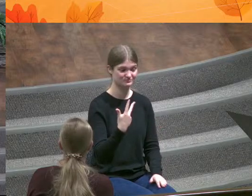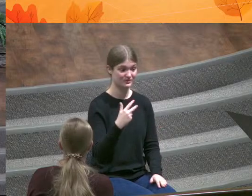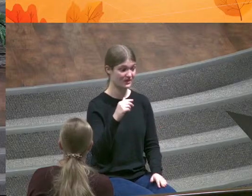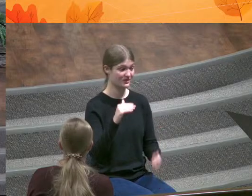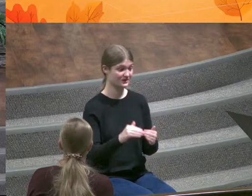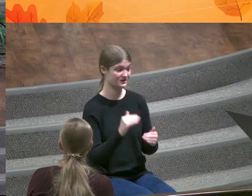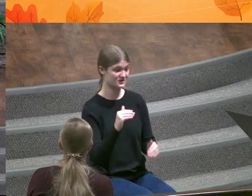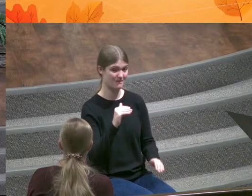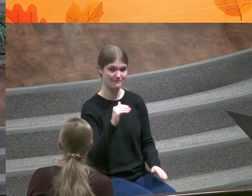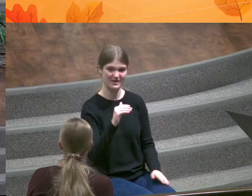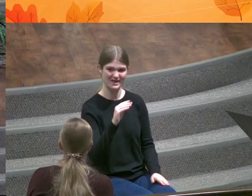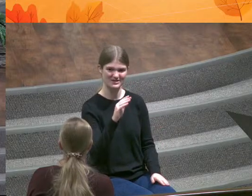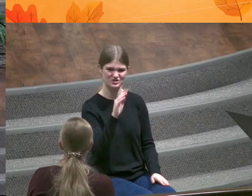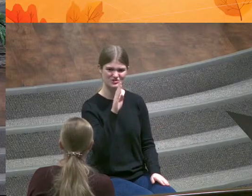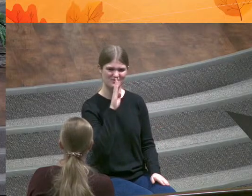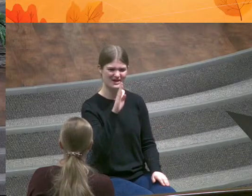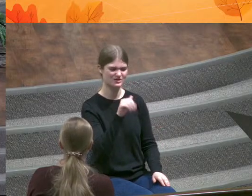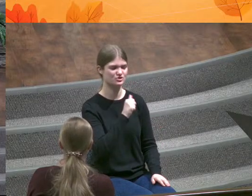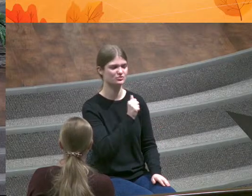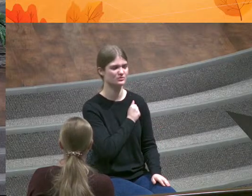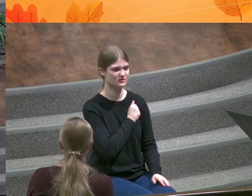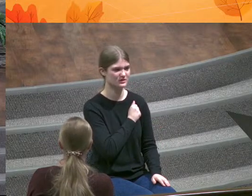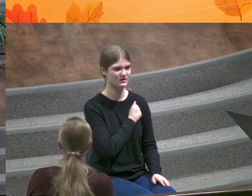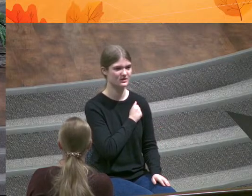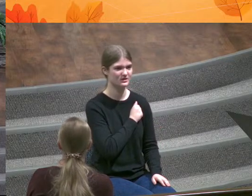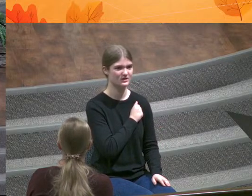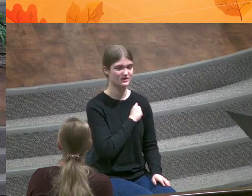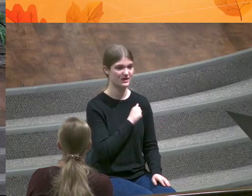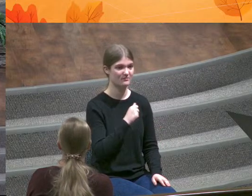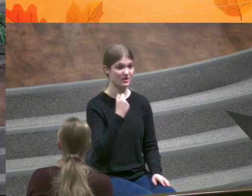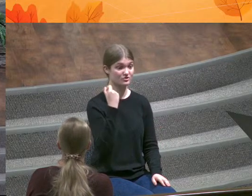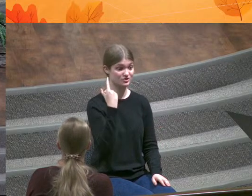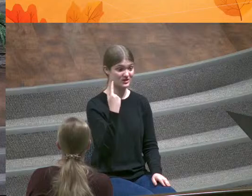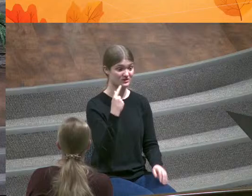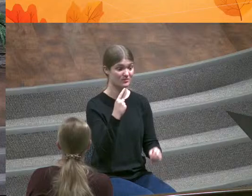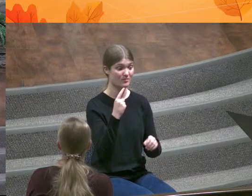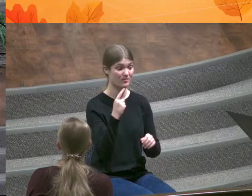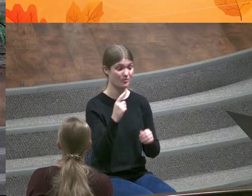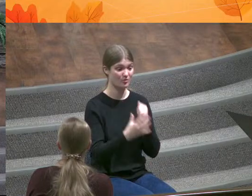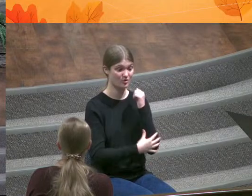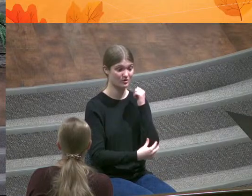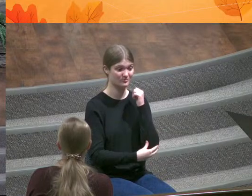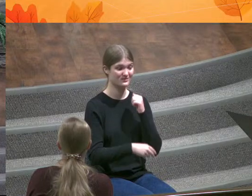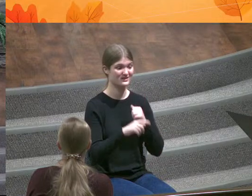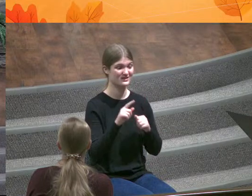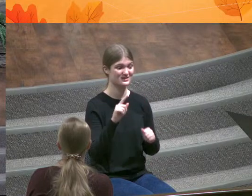The next beatitude, blessed are they that mourn. They recognize that. They begin to mourn over it.